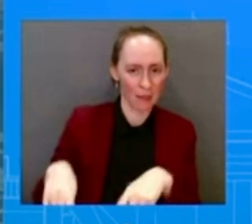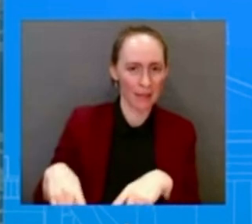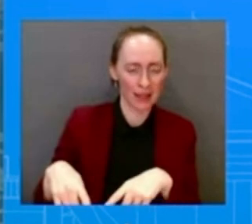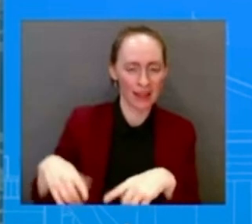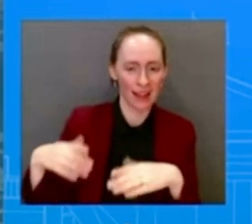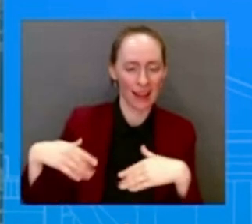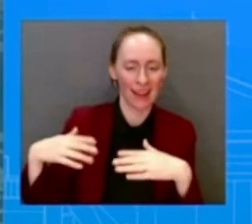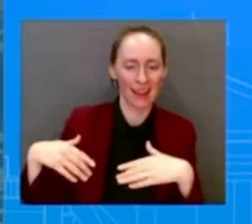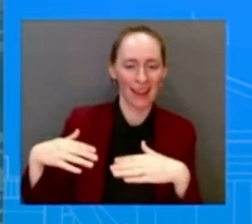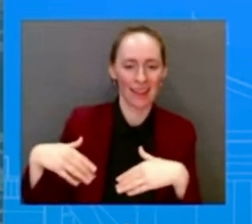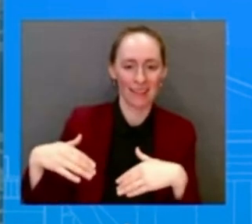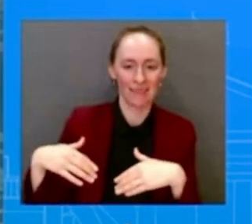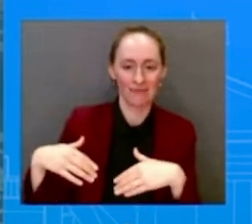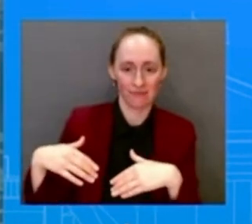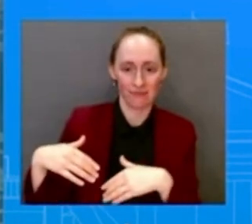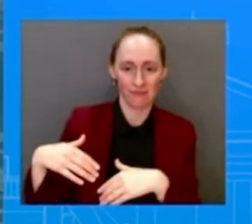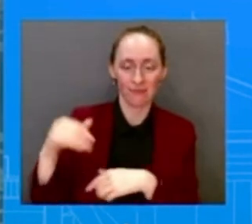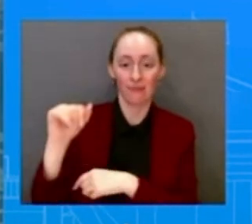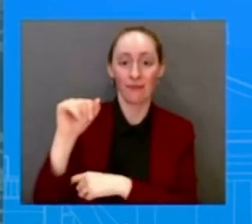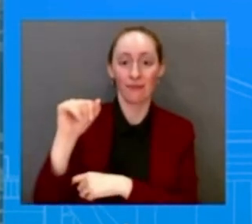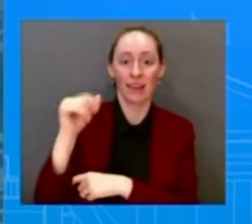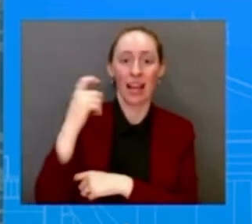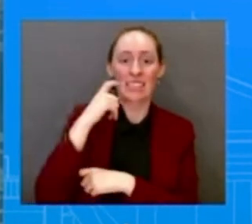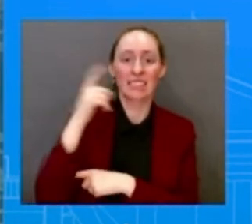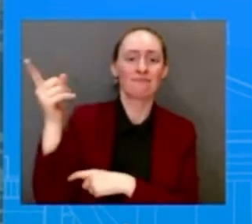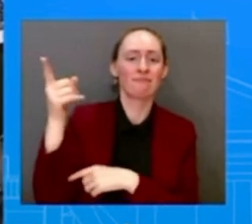but I will let President Lula speak to that.